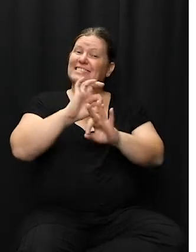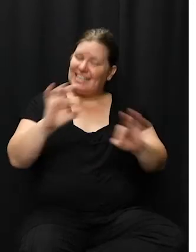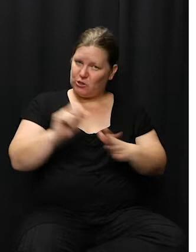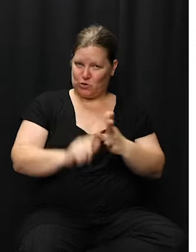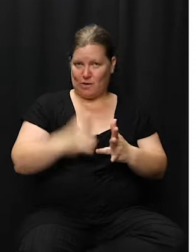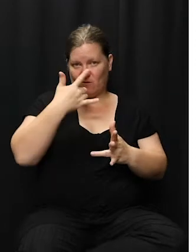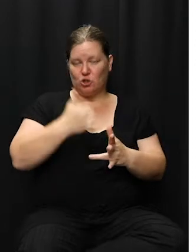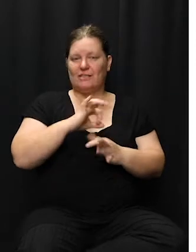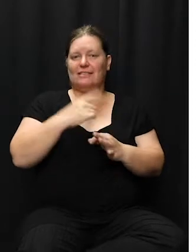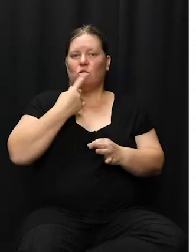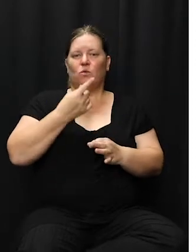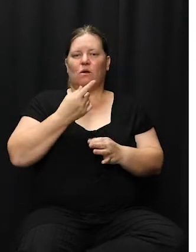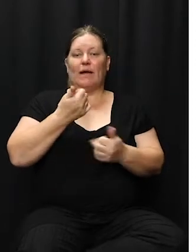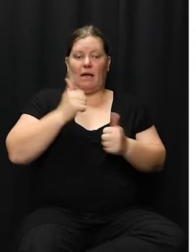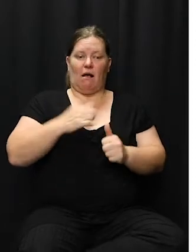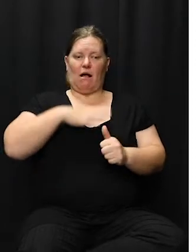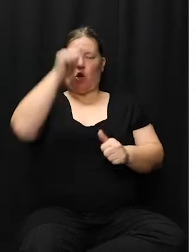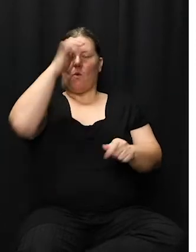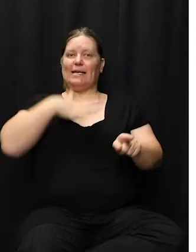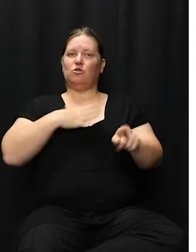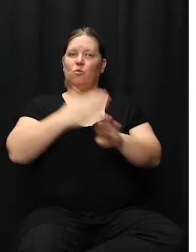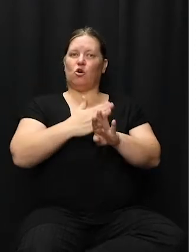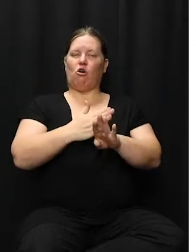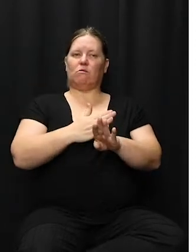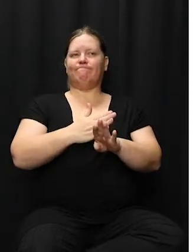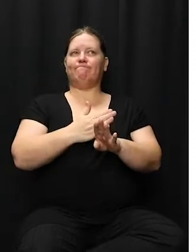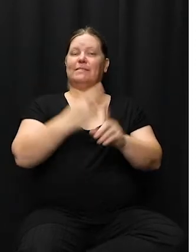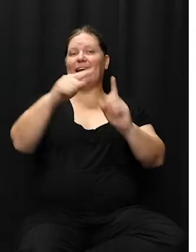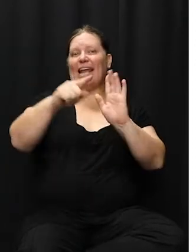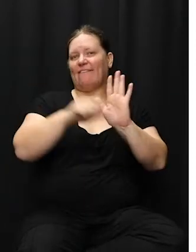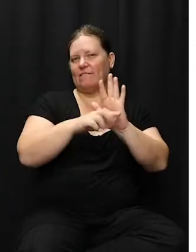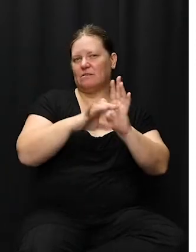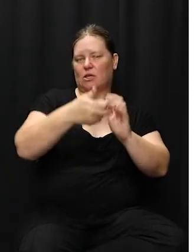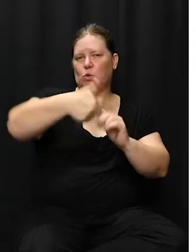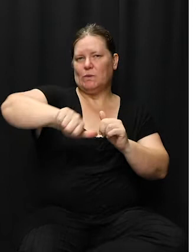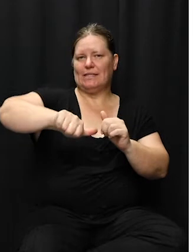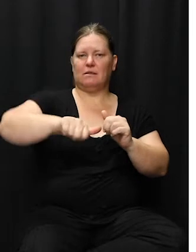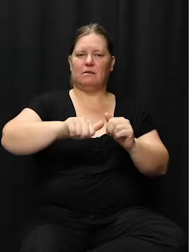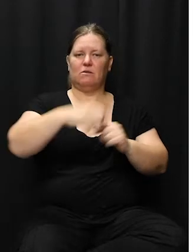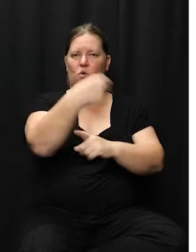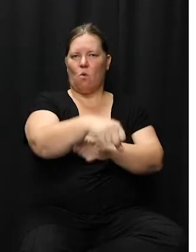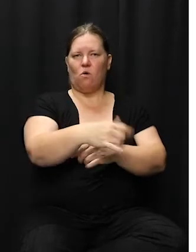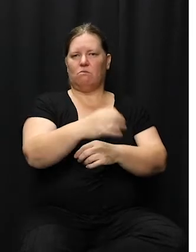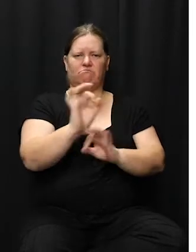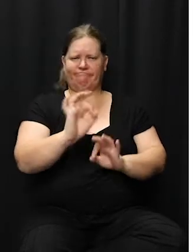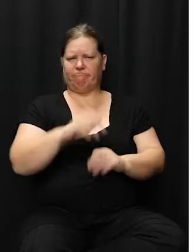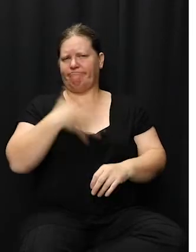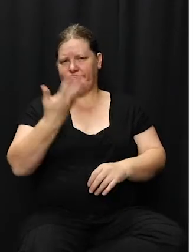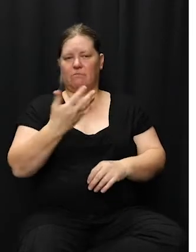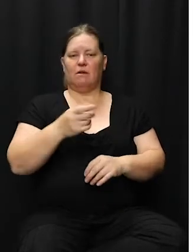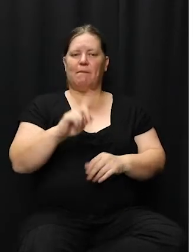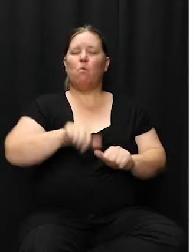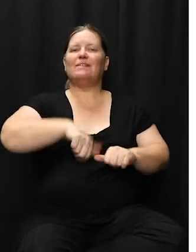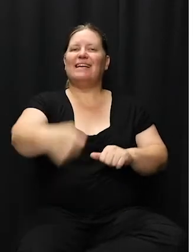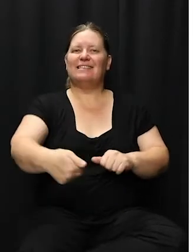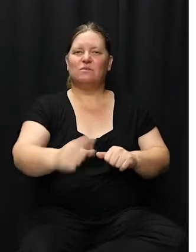you ideas on which areas you can work on with the child. But what it doesn't do, unfortunately, is tell you, okay, I know I need to work on, for